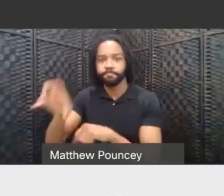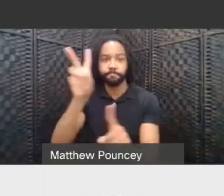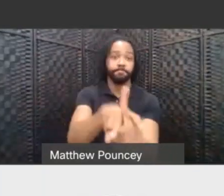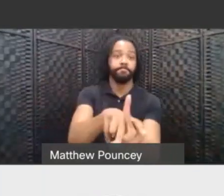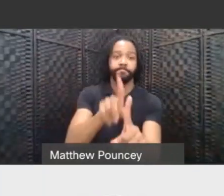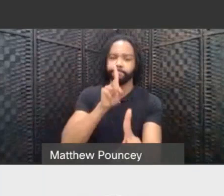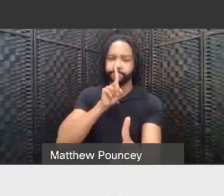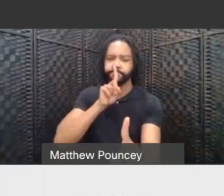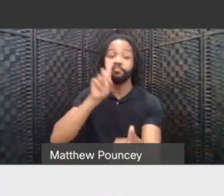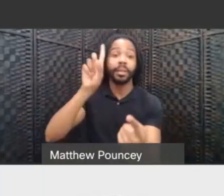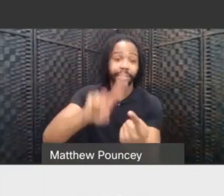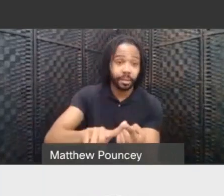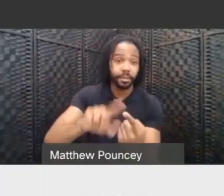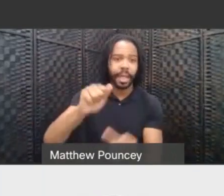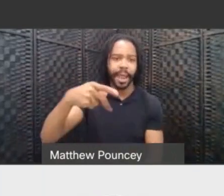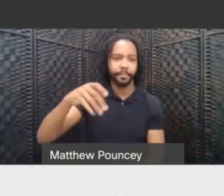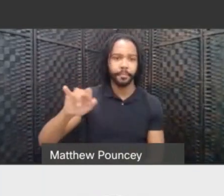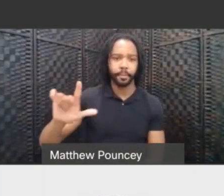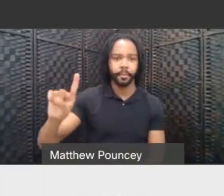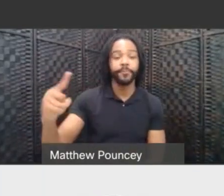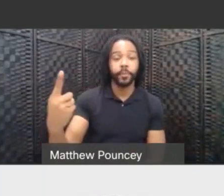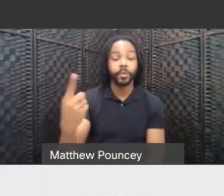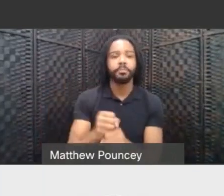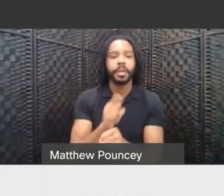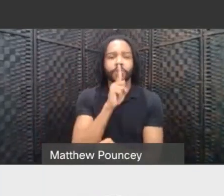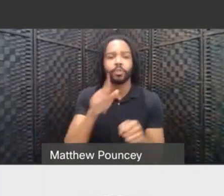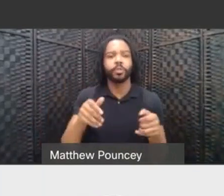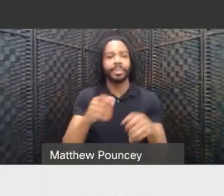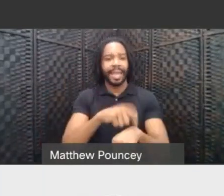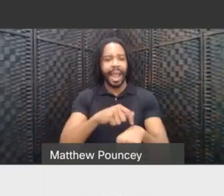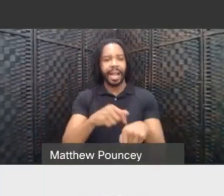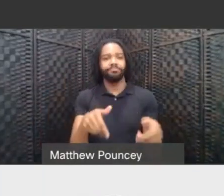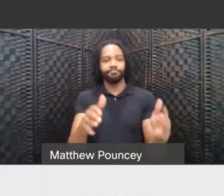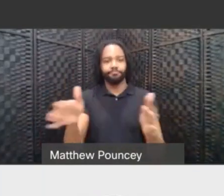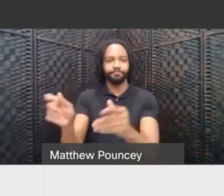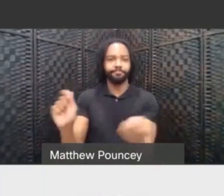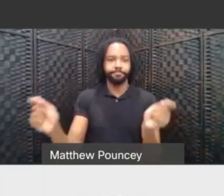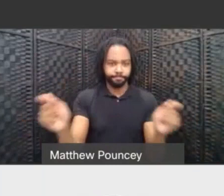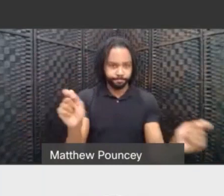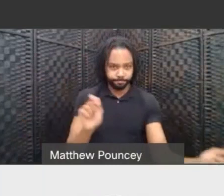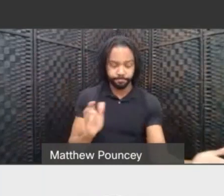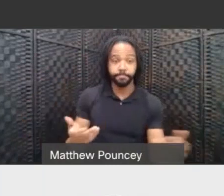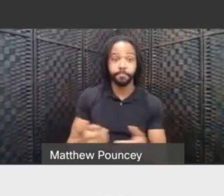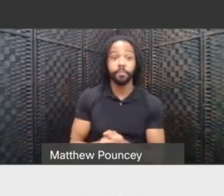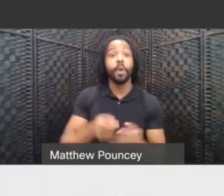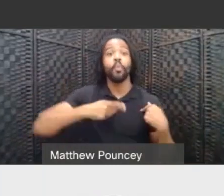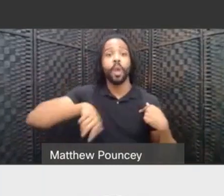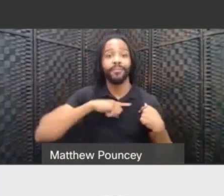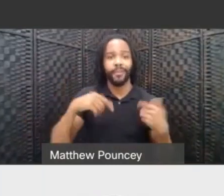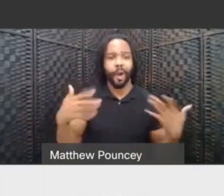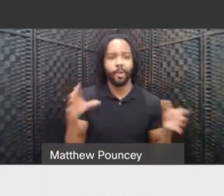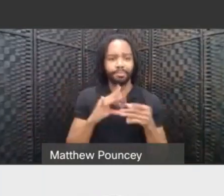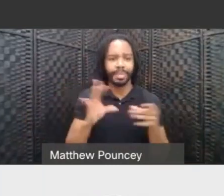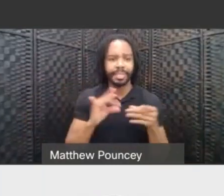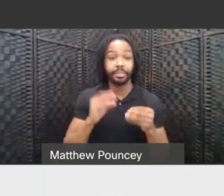begin until April 1st to allow for time. As we've said, within DDS, the